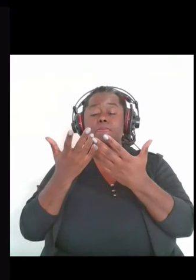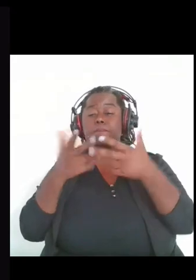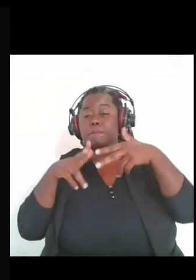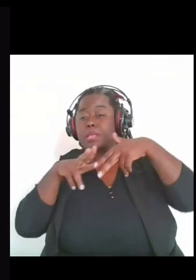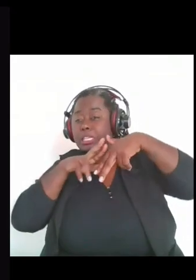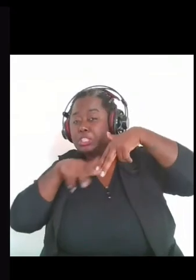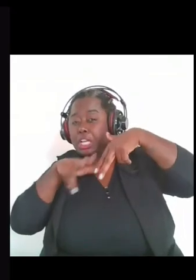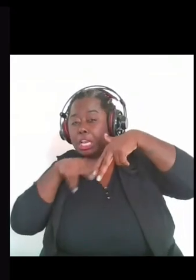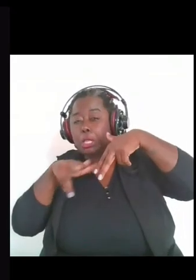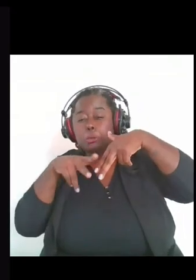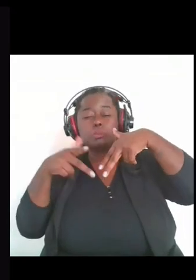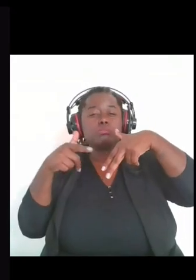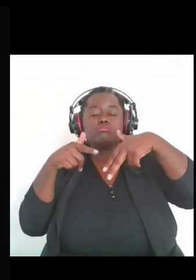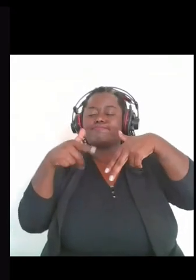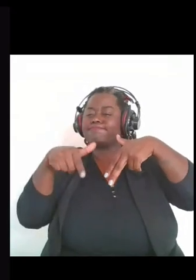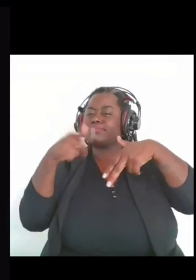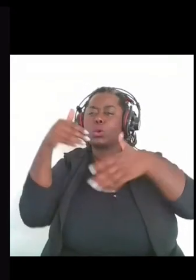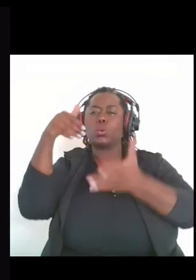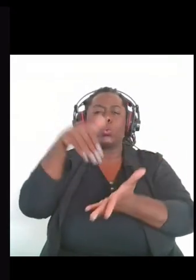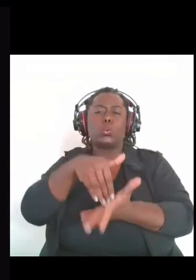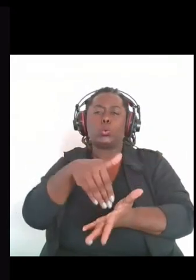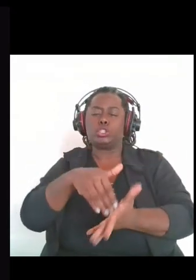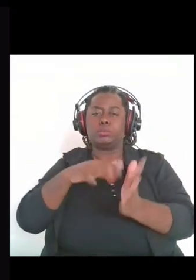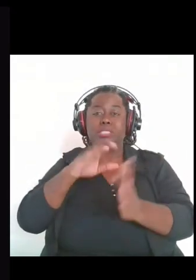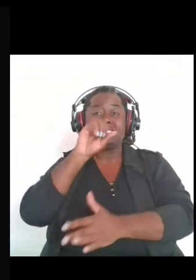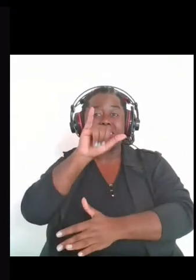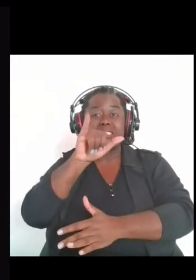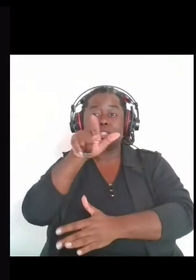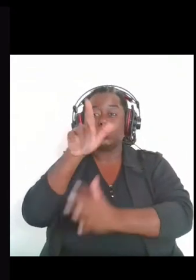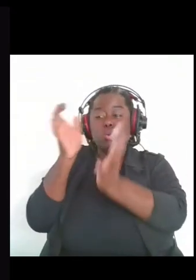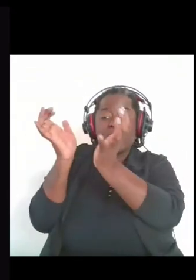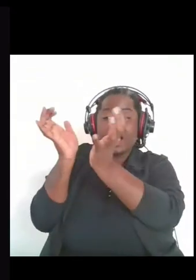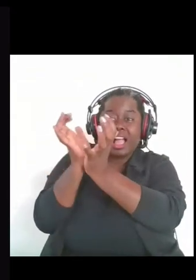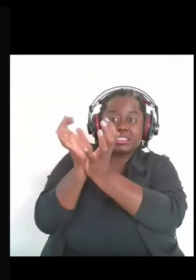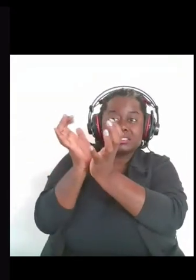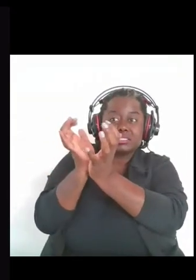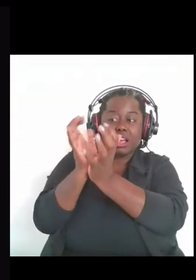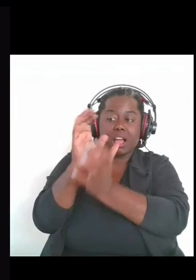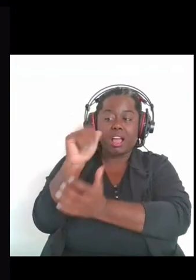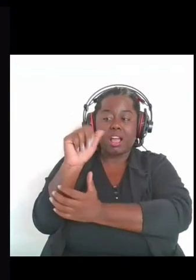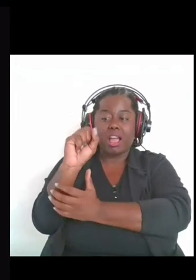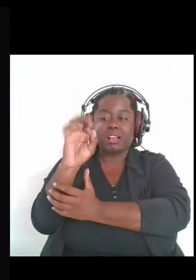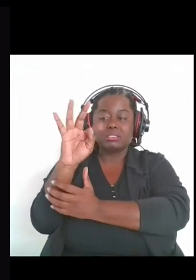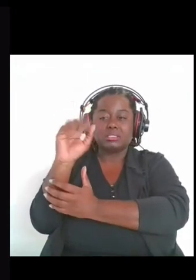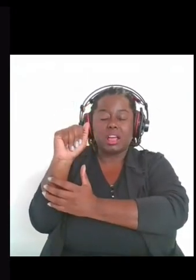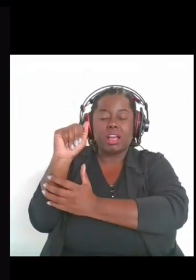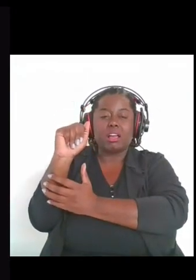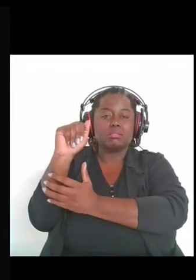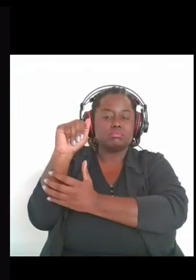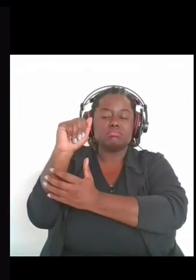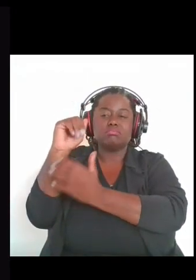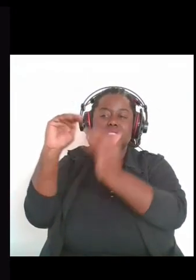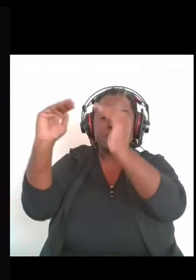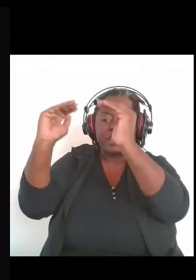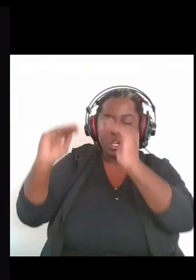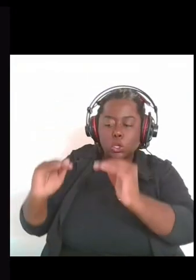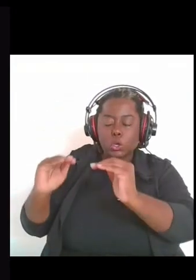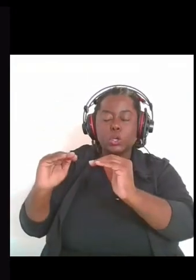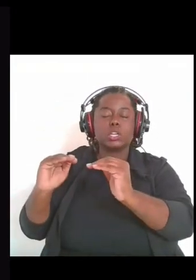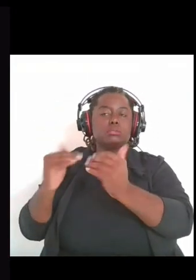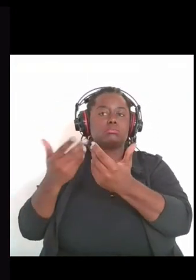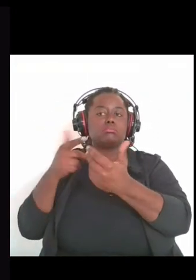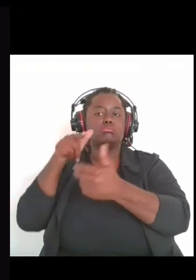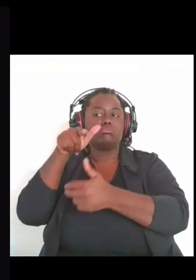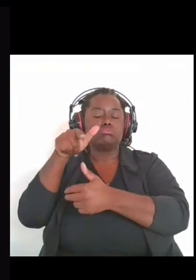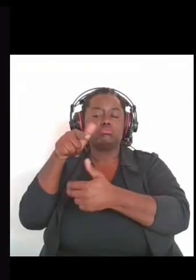and from a different gender you are really subjected to something very terrible I think you'll that person